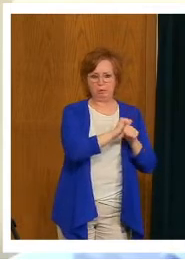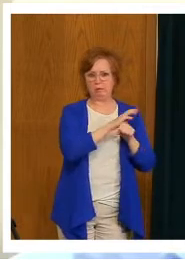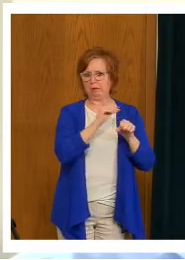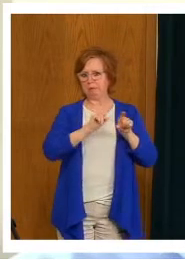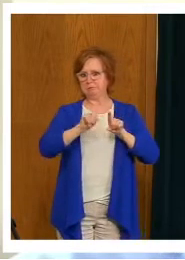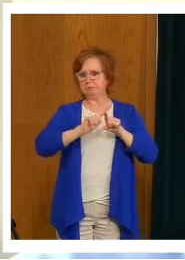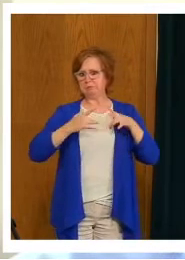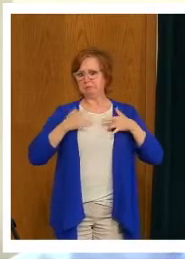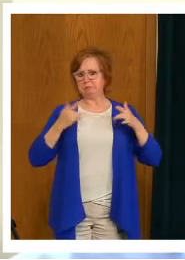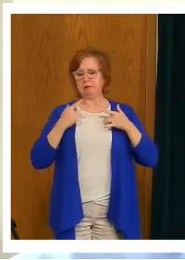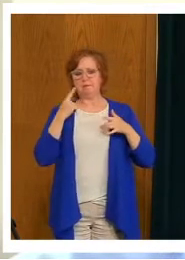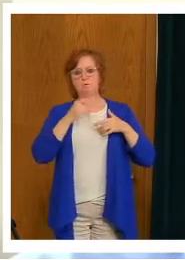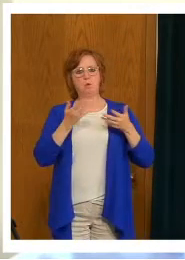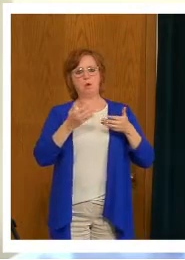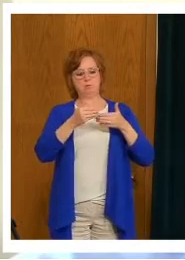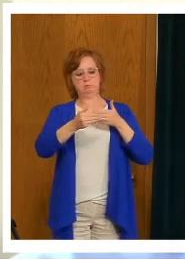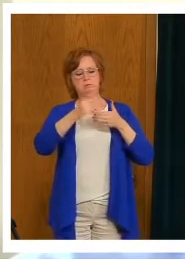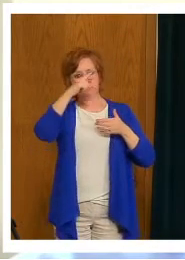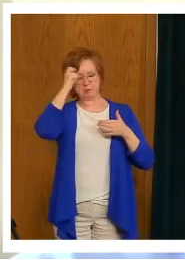the fall.